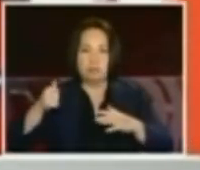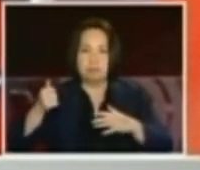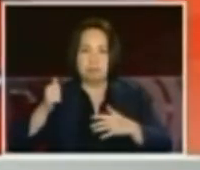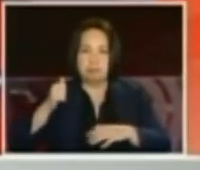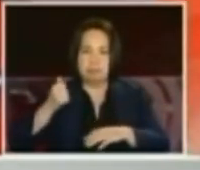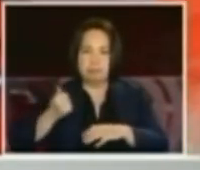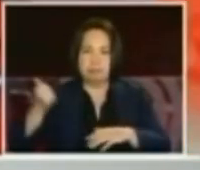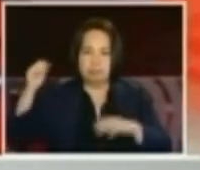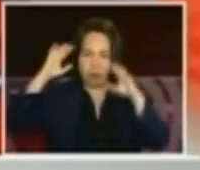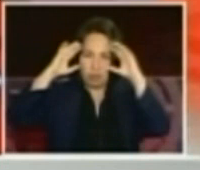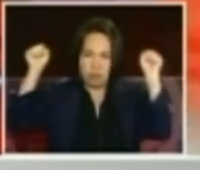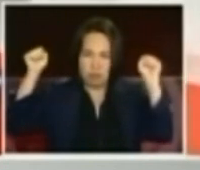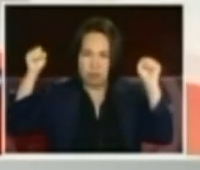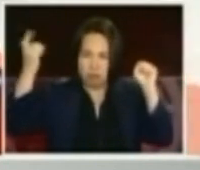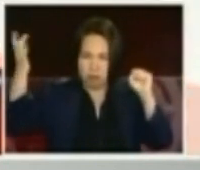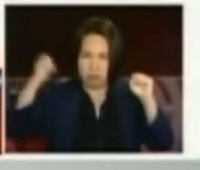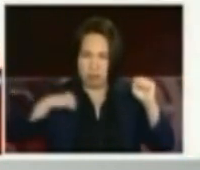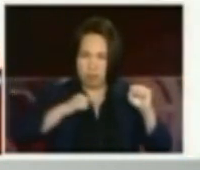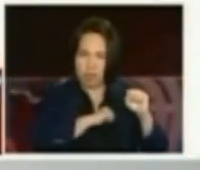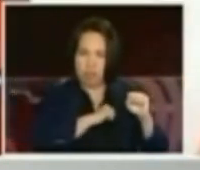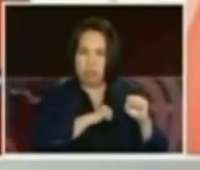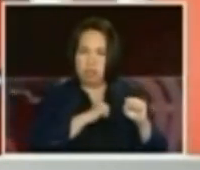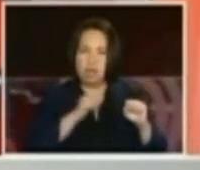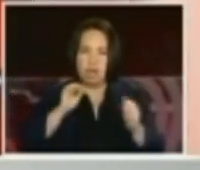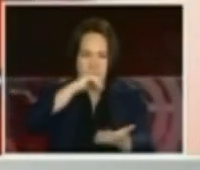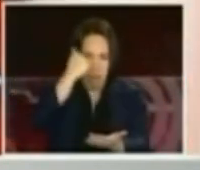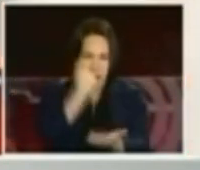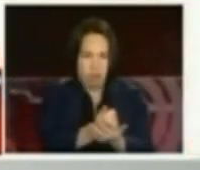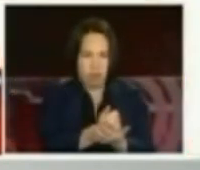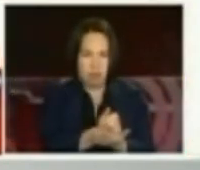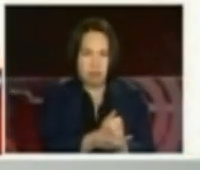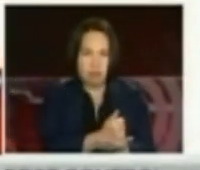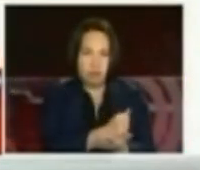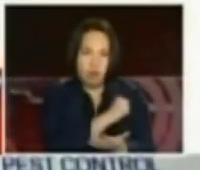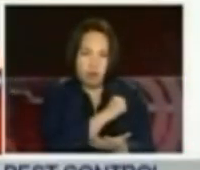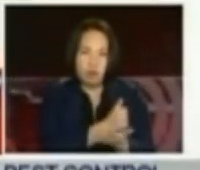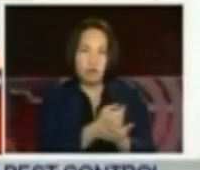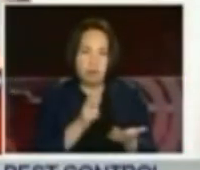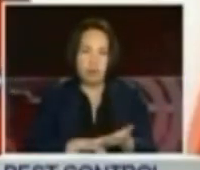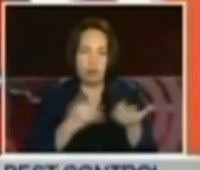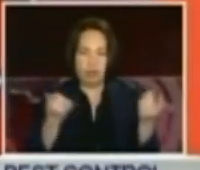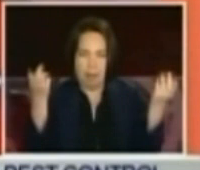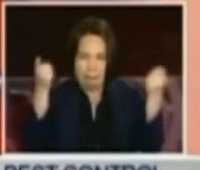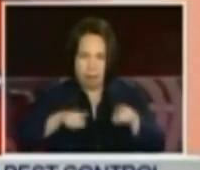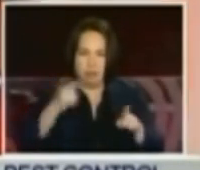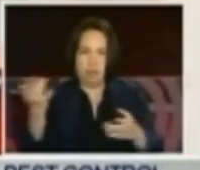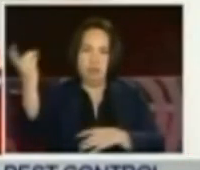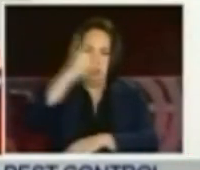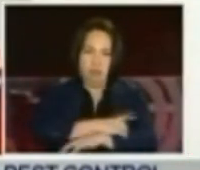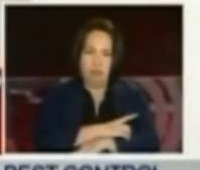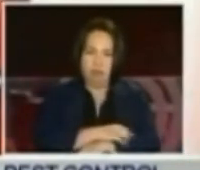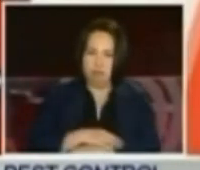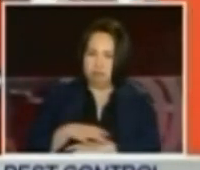to approve the journal of today's proceedings. Is there any objection? Hearing none, the motion is